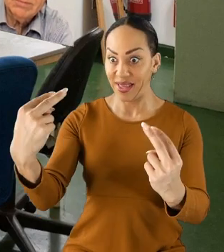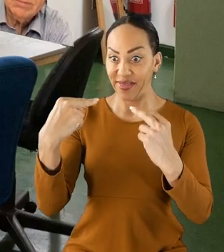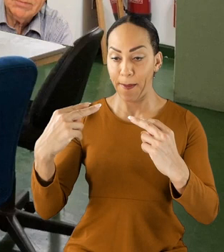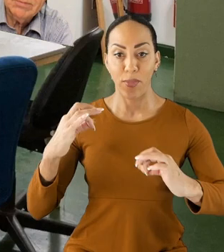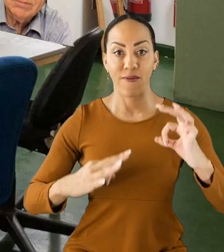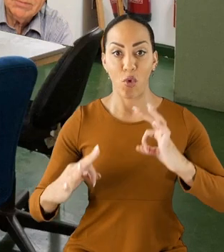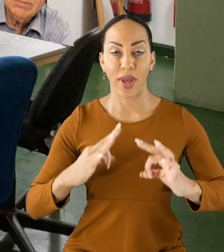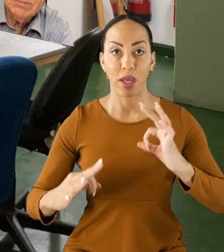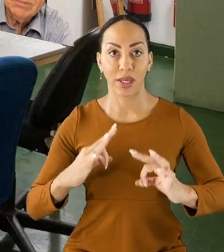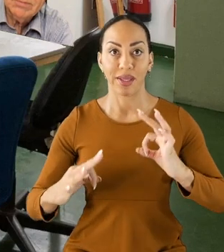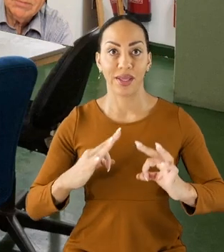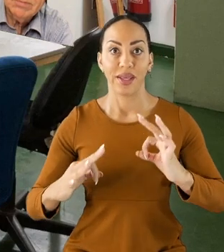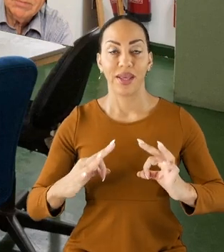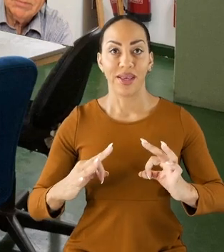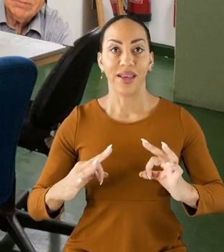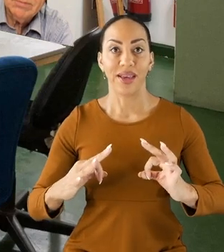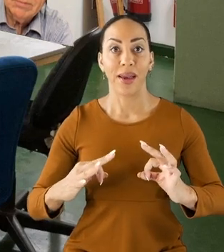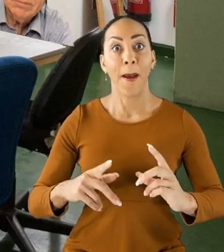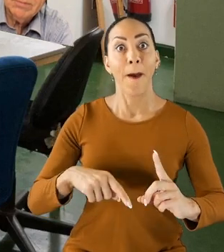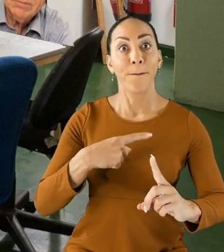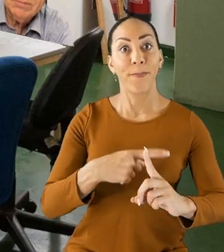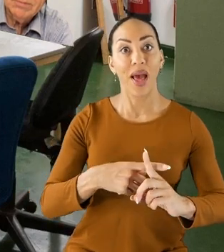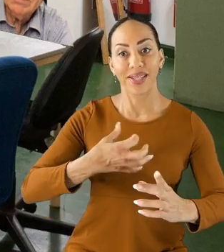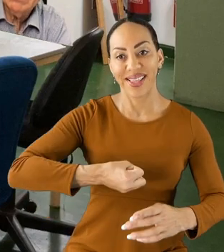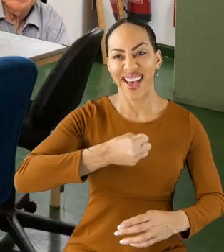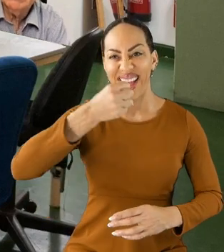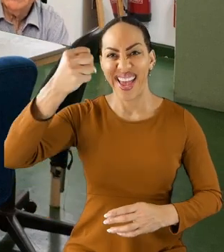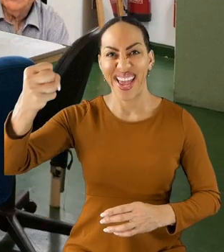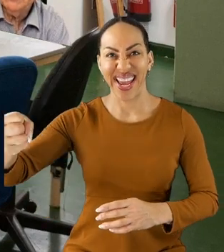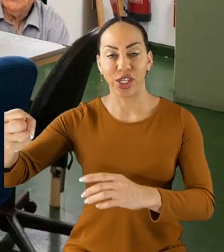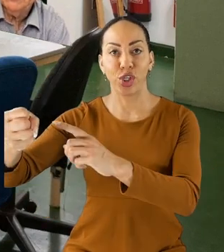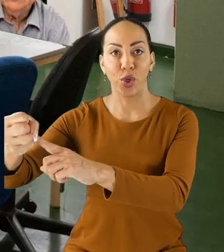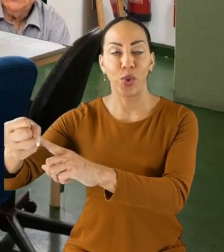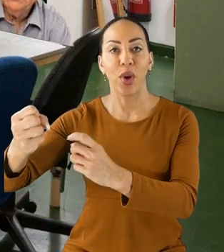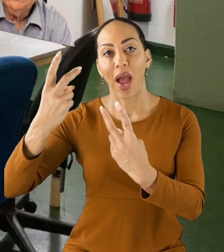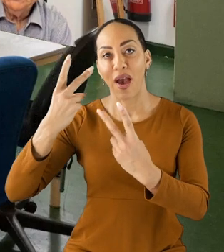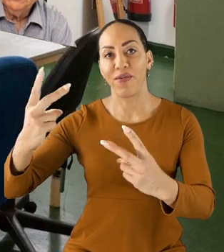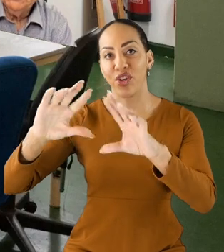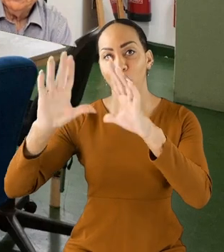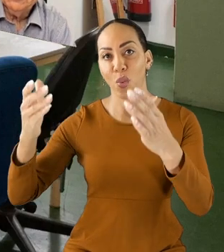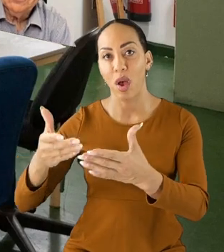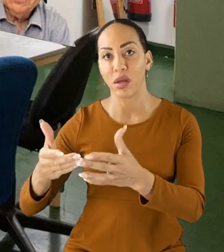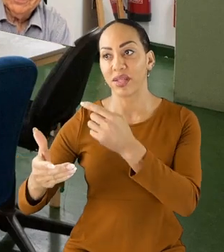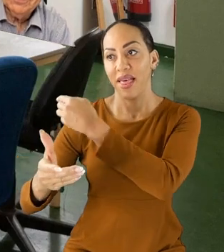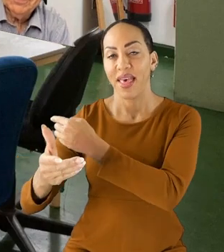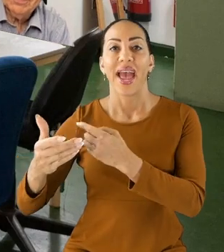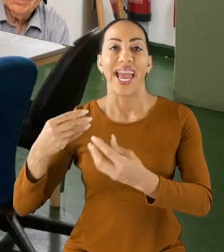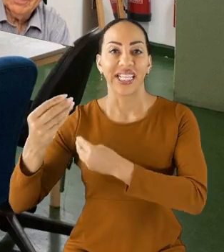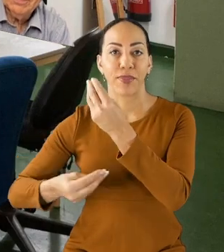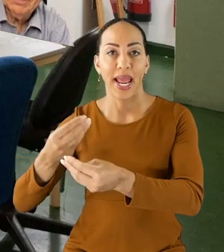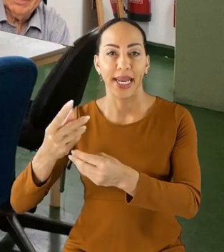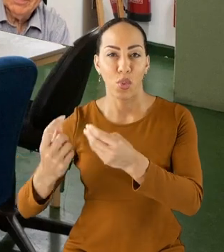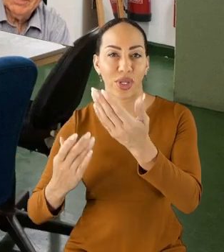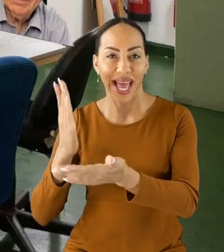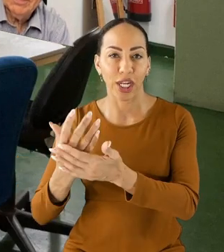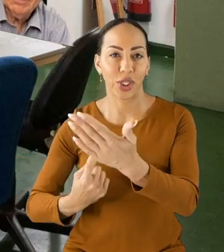theatre, but you've also brought the same performer into a visual world projected behind them of what is actually happening. So